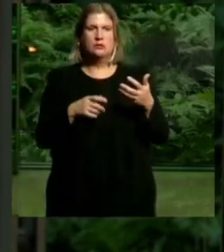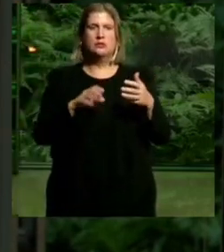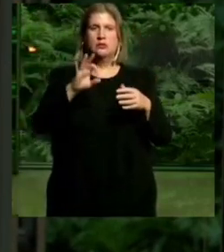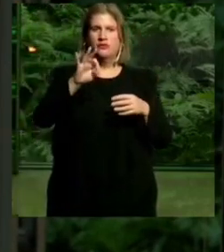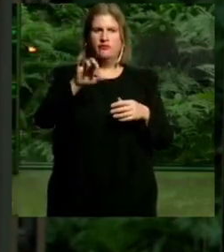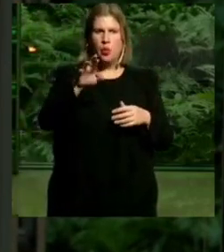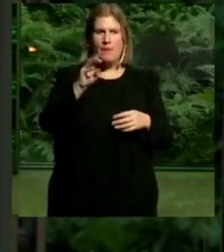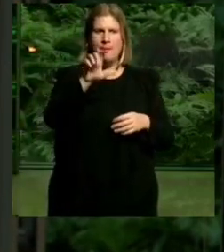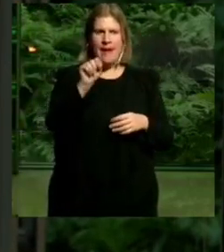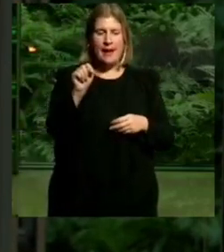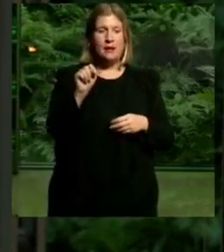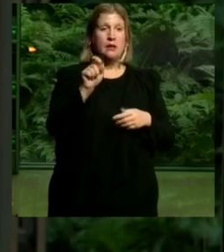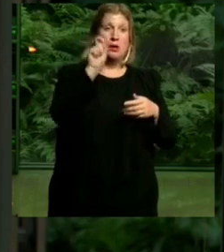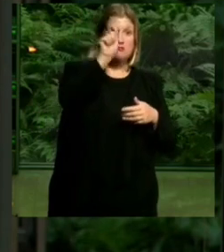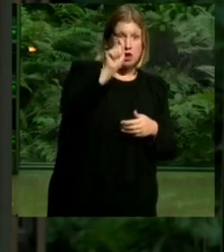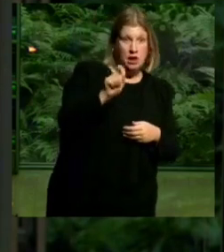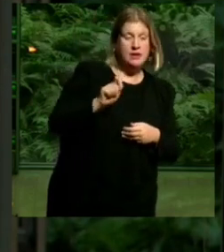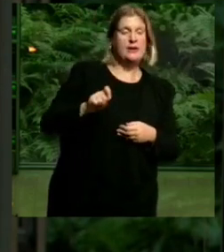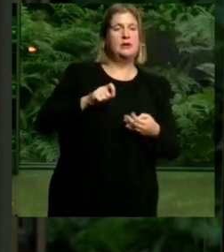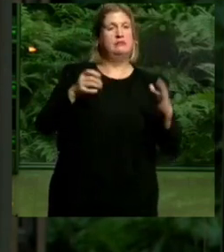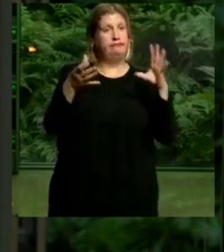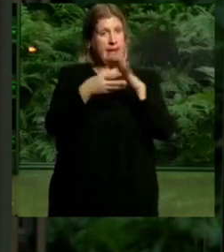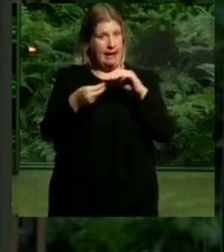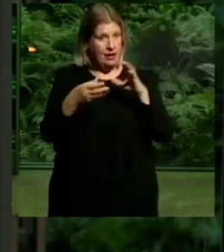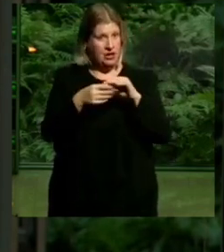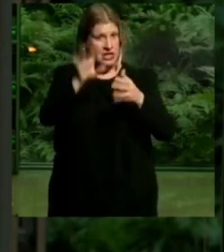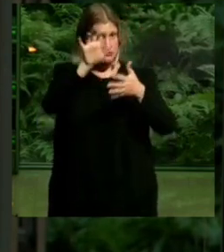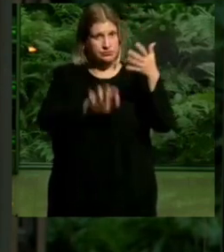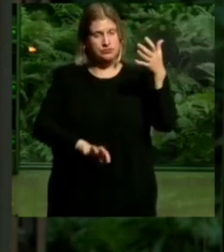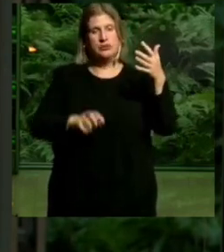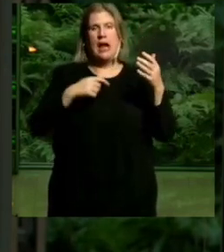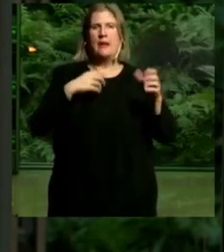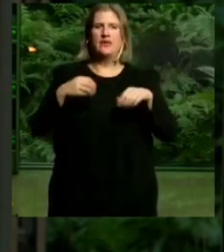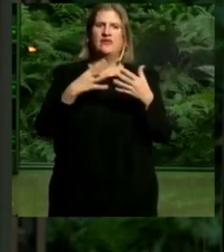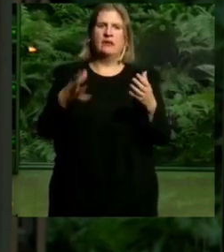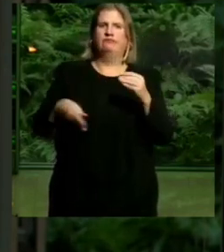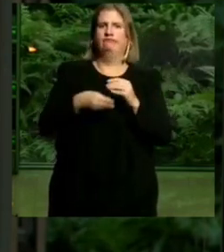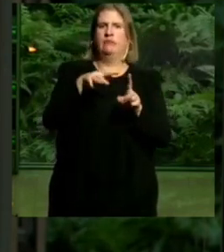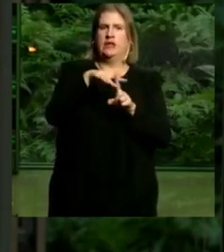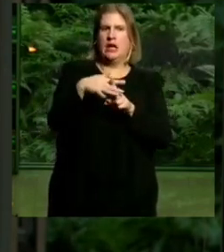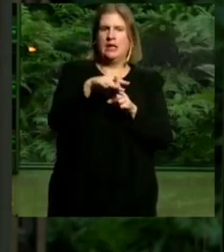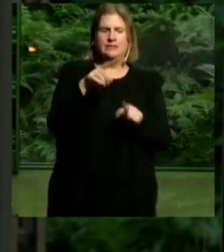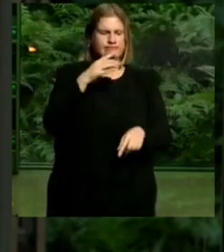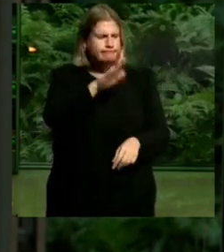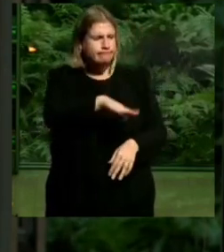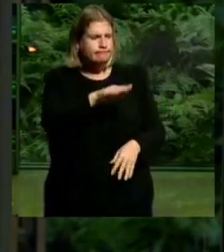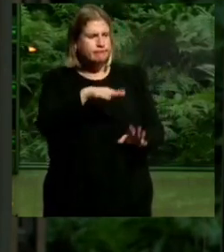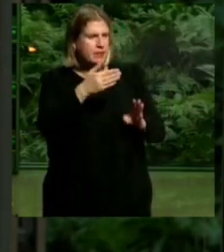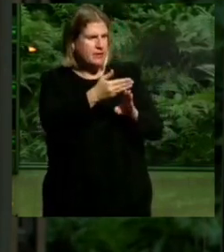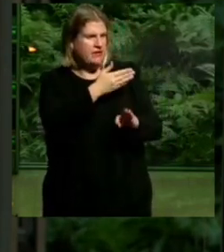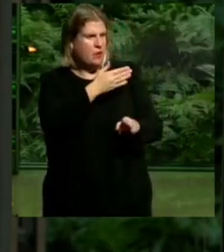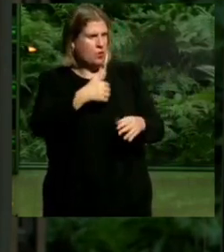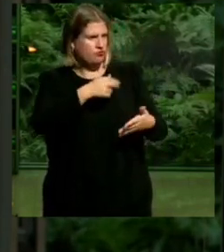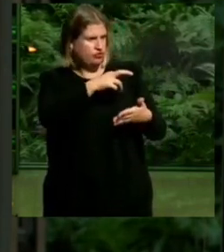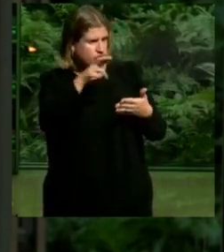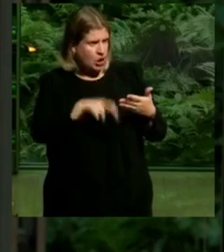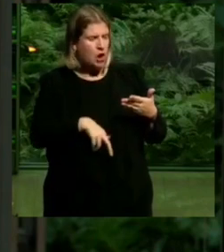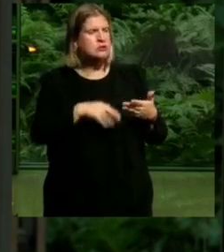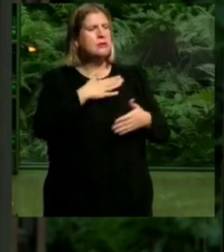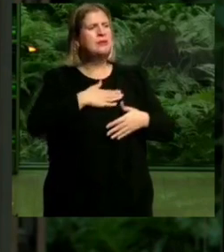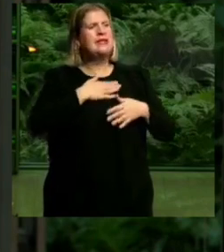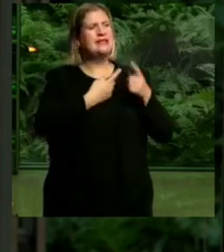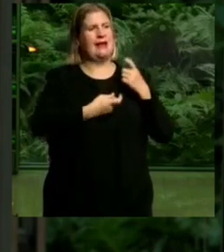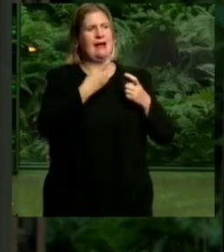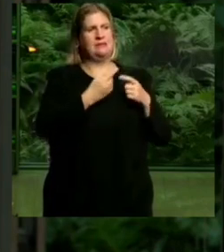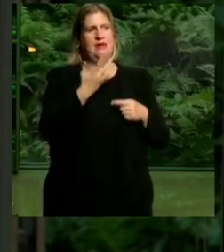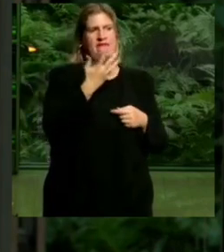a narrative format? I often give it some additional context saying, hey, before you come up with the output, please ask me like